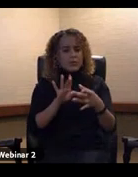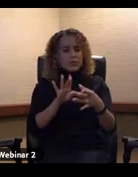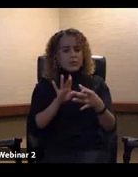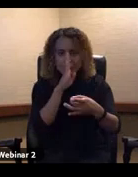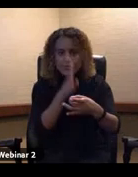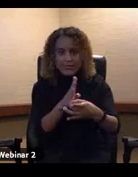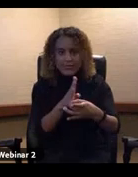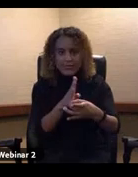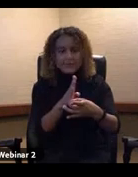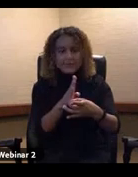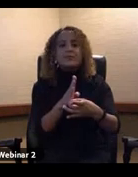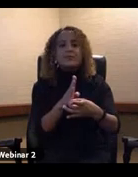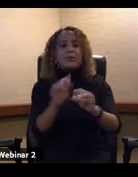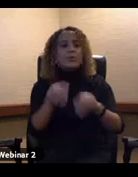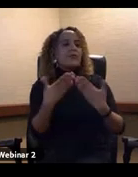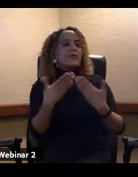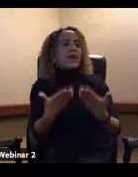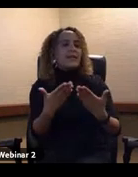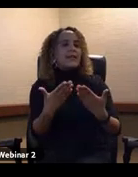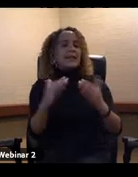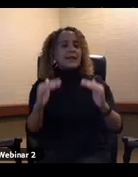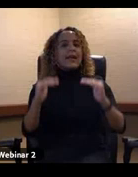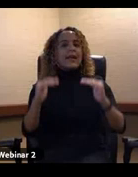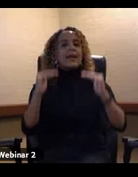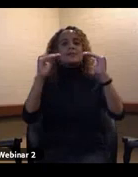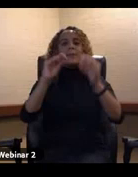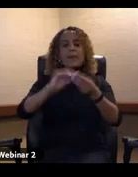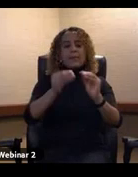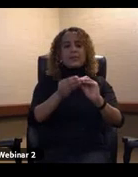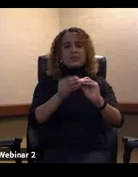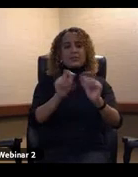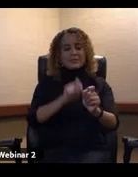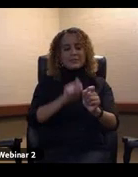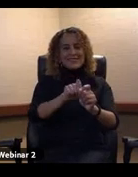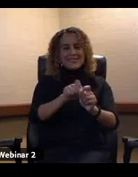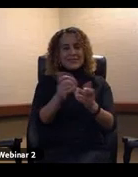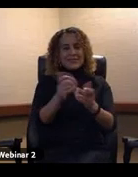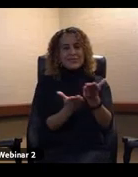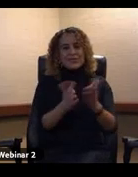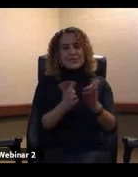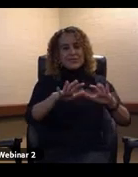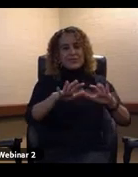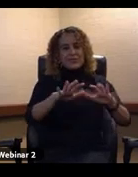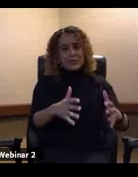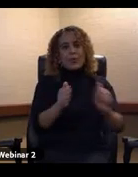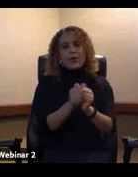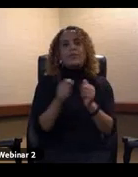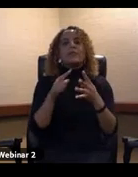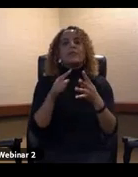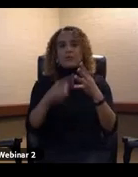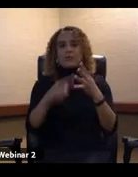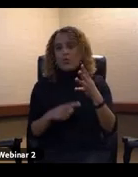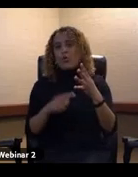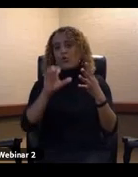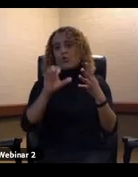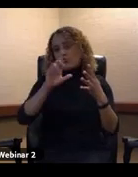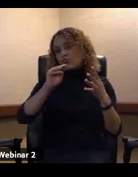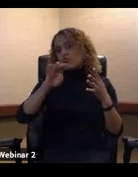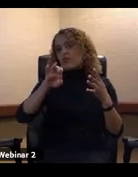linked to providing or enhancing population-specific services for victims of these 4